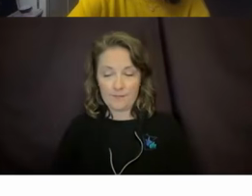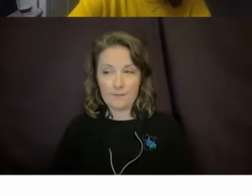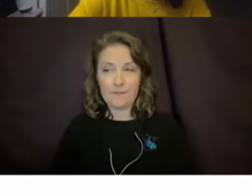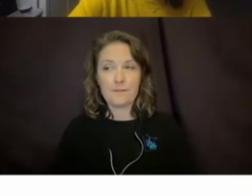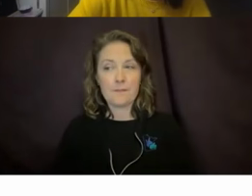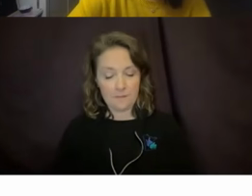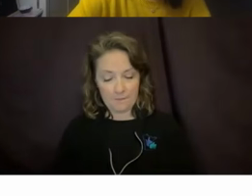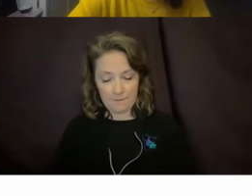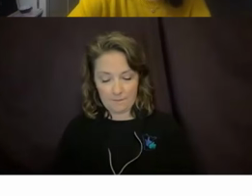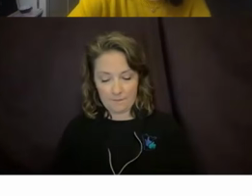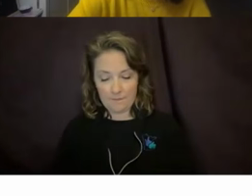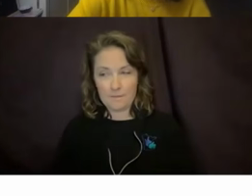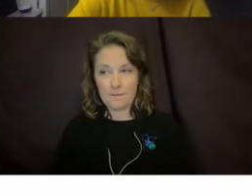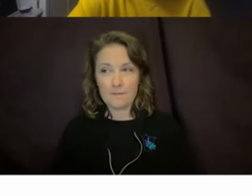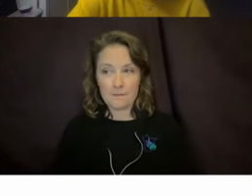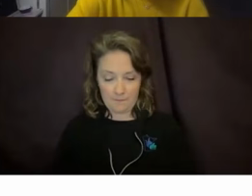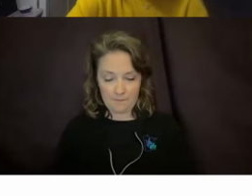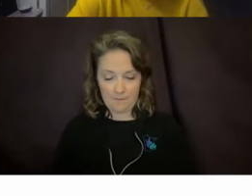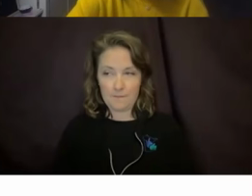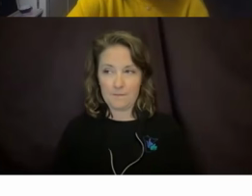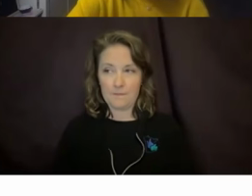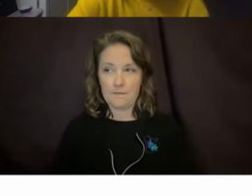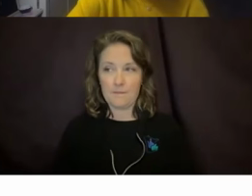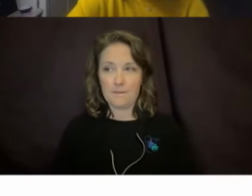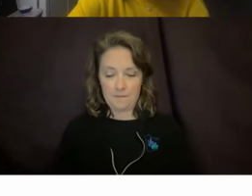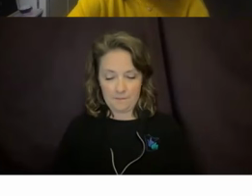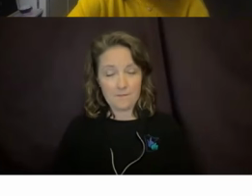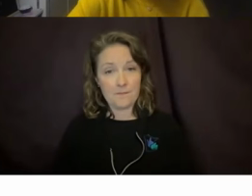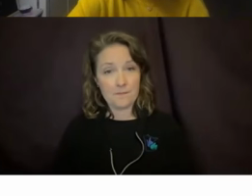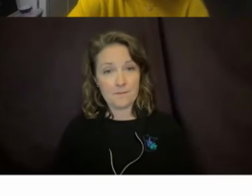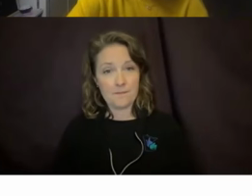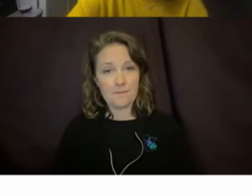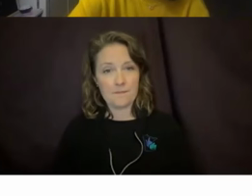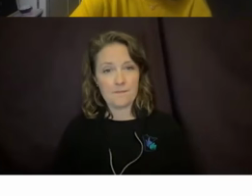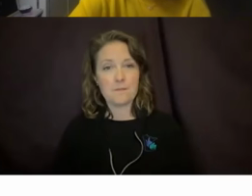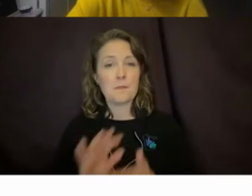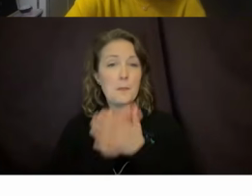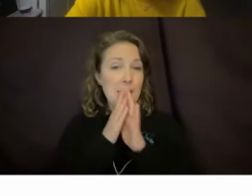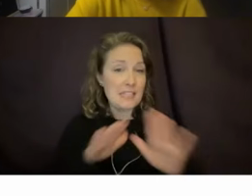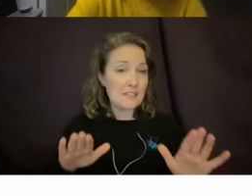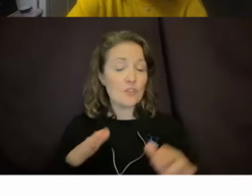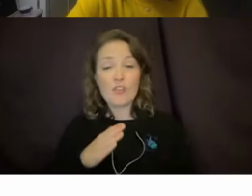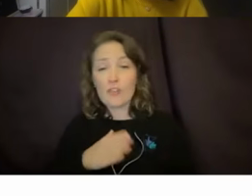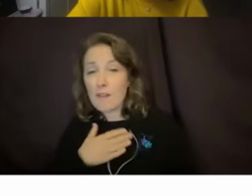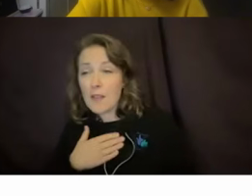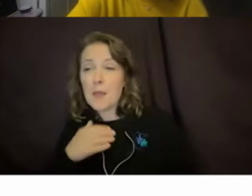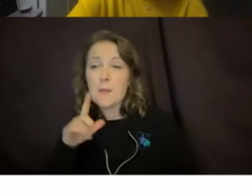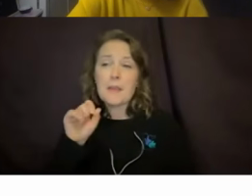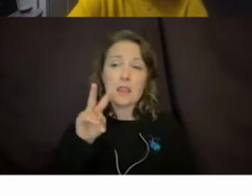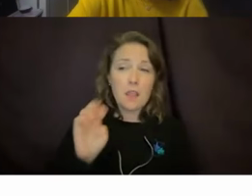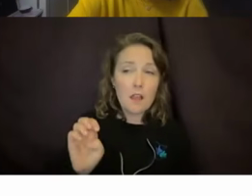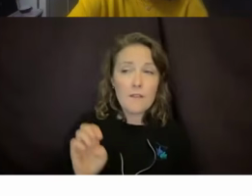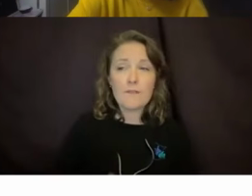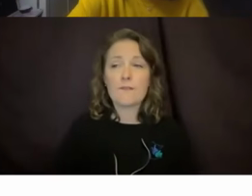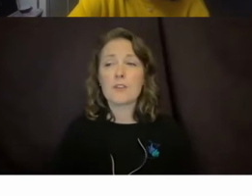might be calm. It feels like love. It feels peaceful. They might have, these sense of humor. Again, if you're having